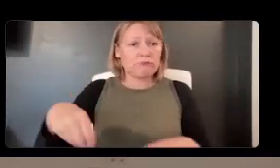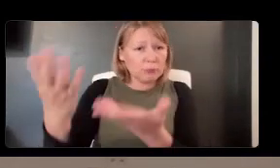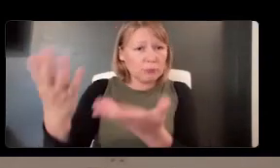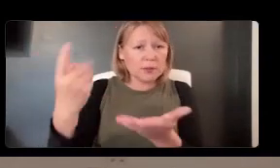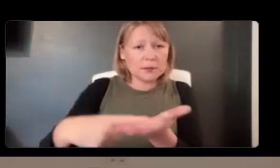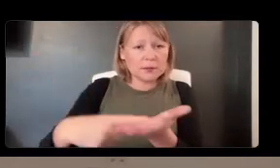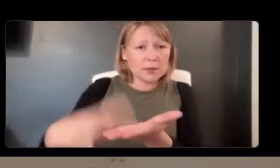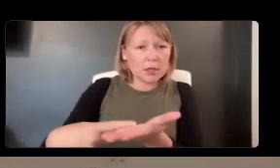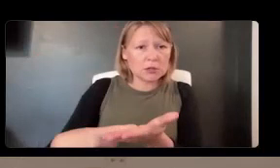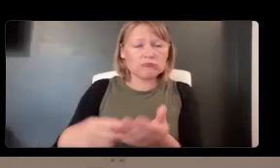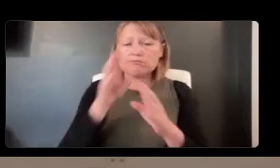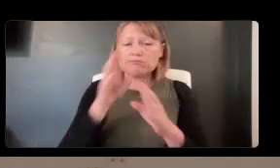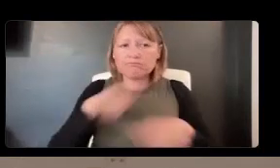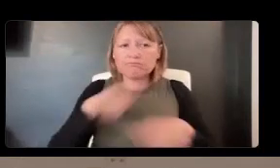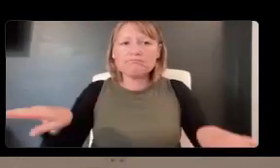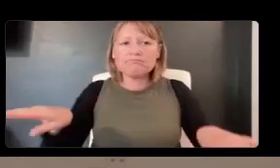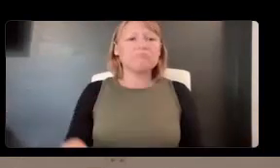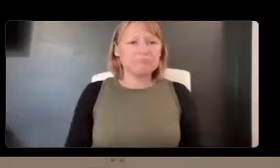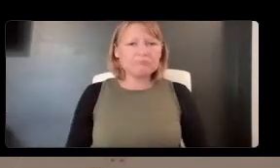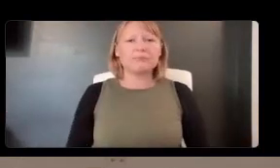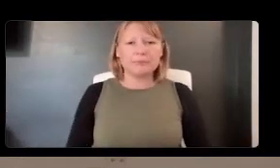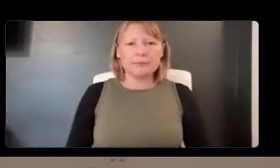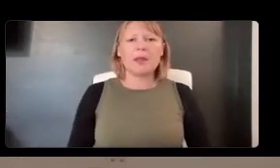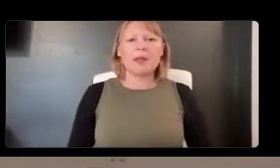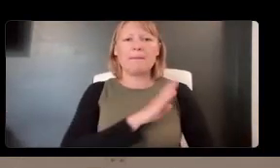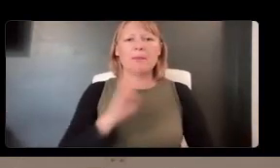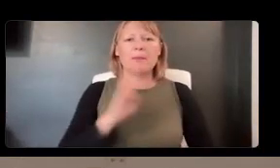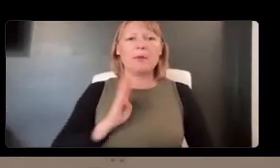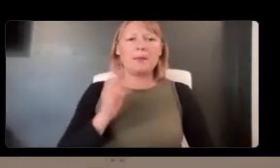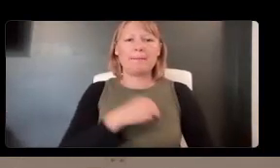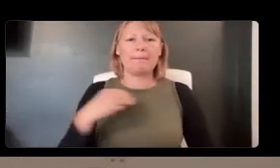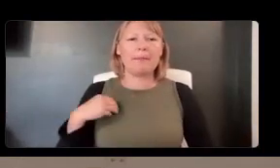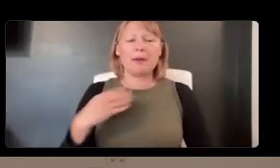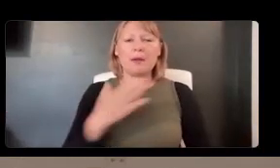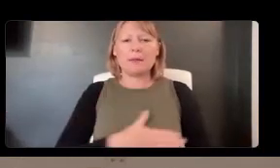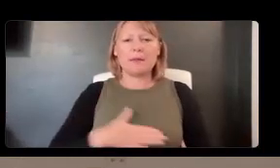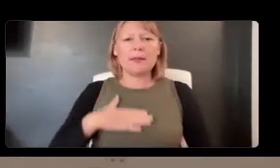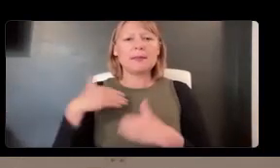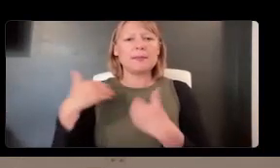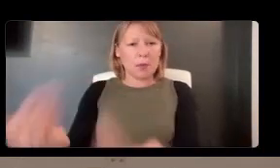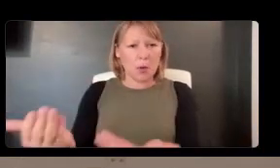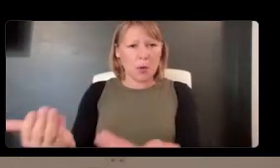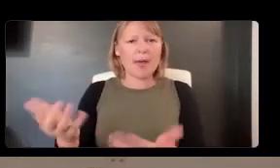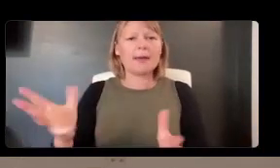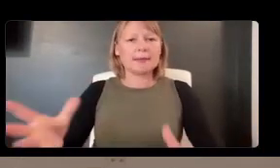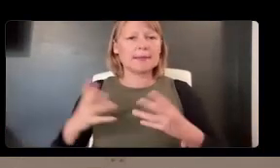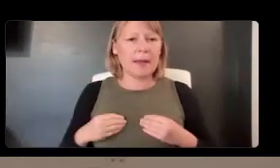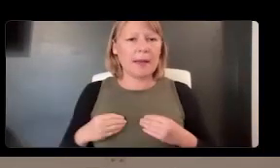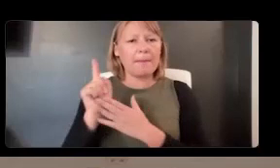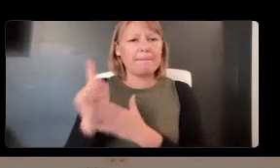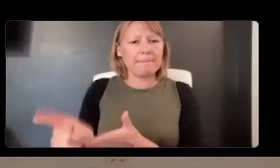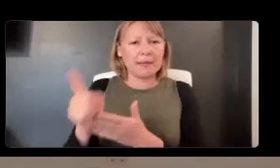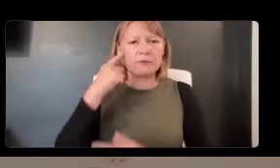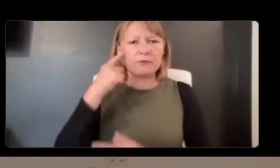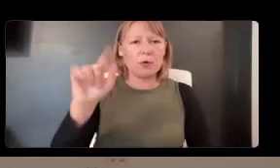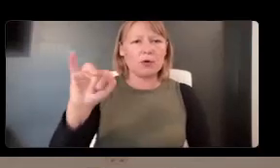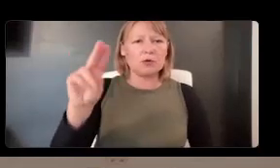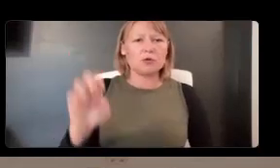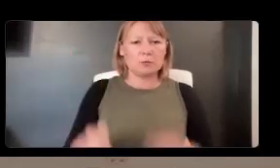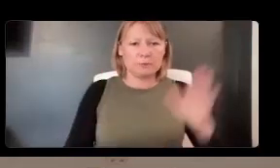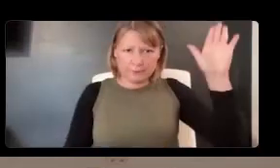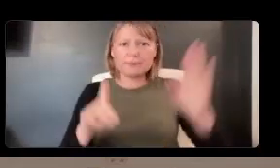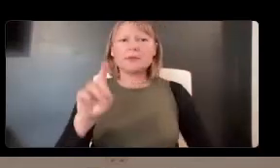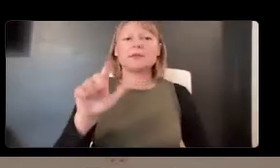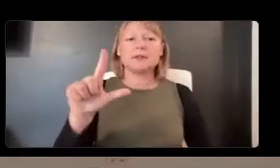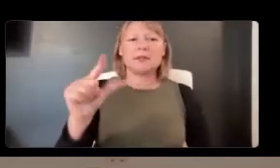Okay, hearing none, board members, may I please have a motion to accept the board meeting minutes for June? Yes, Board Member Delgado, I